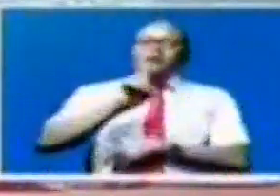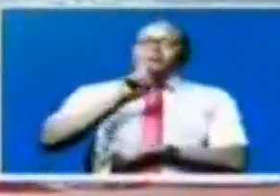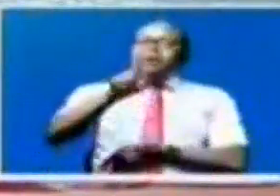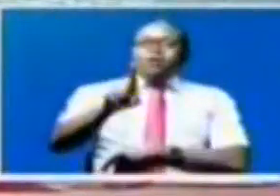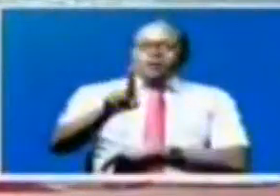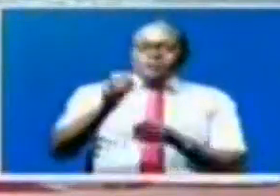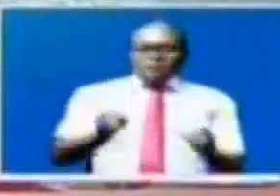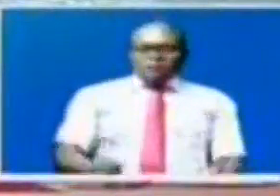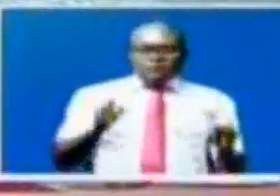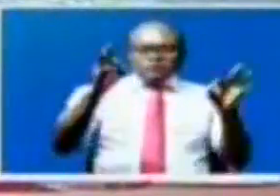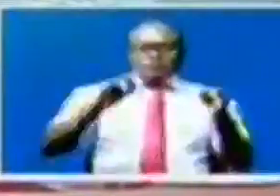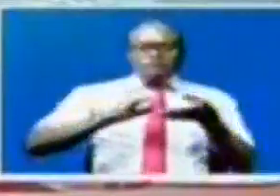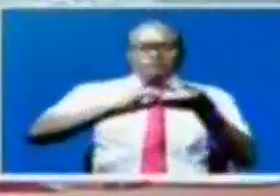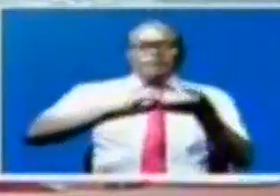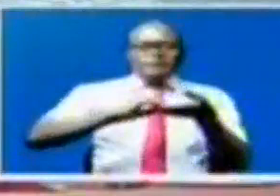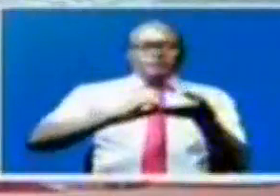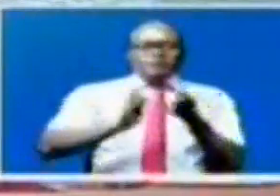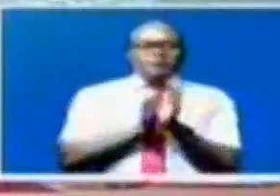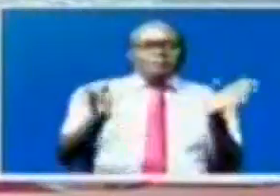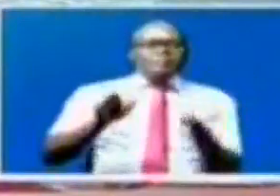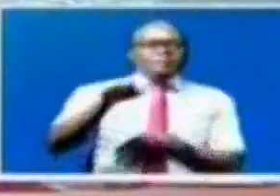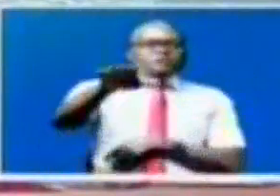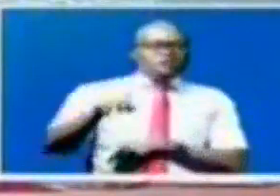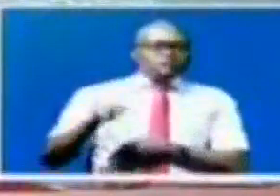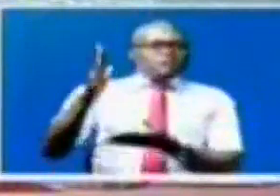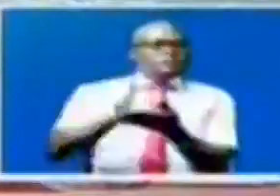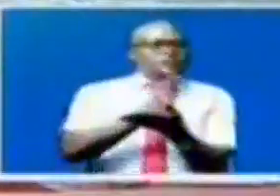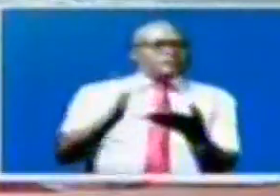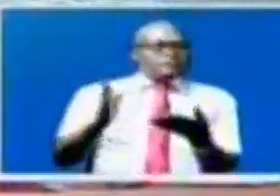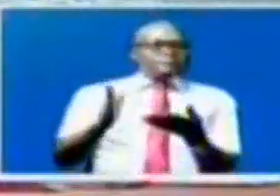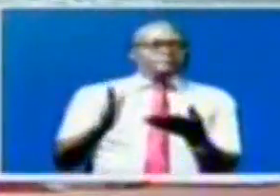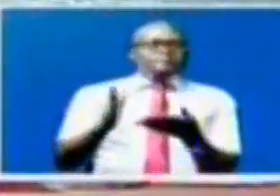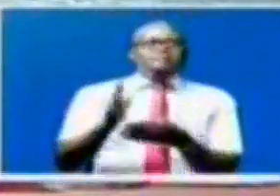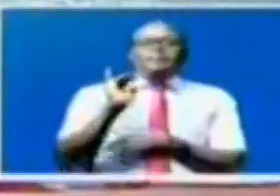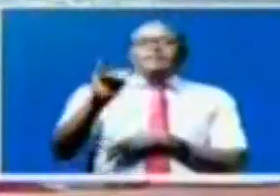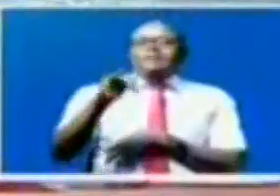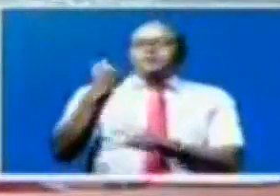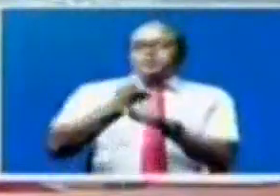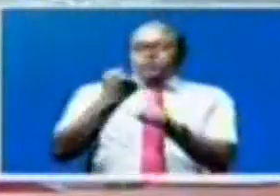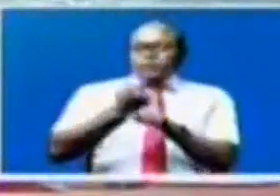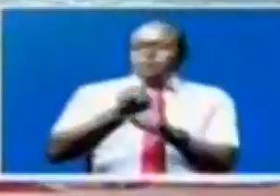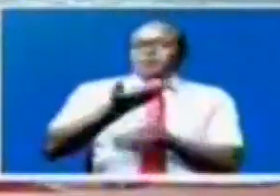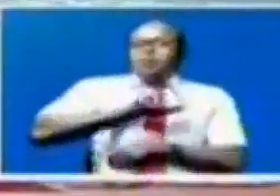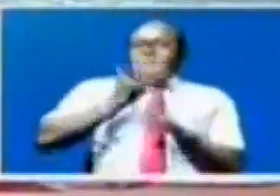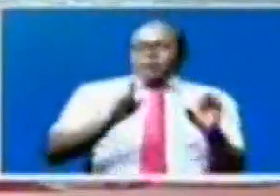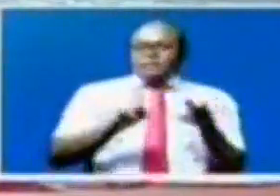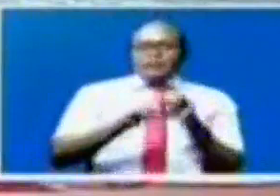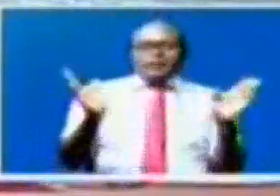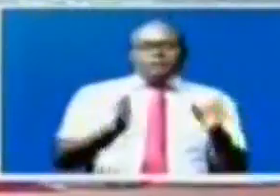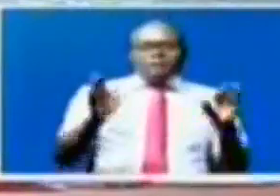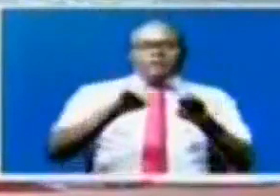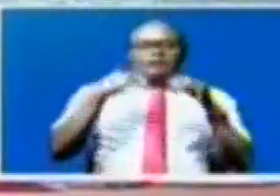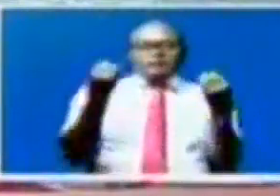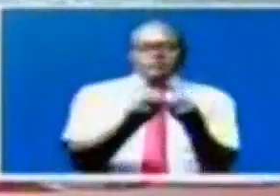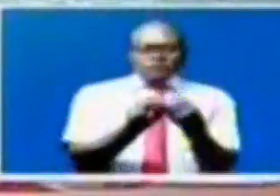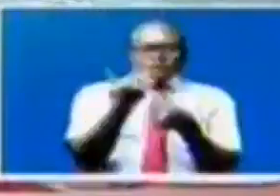from officials of the Federation of Public Transport Sector, an umbrella body for, among others, Matatu owners and Matatu welfare